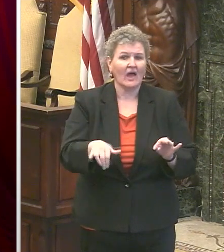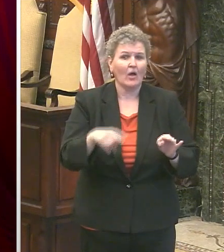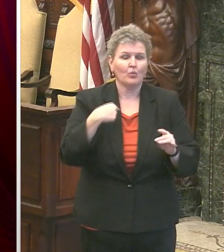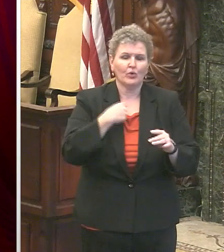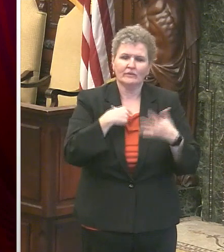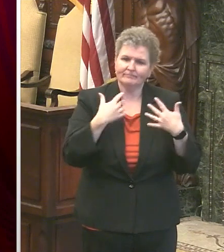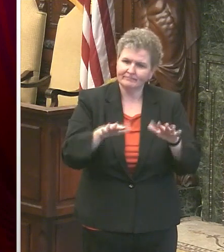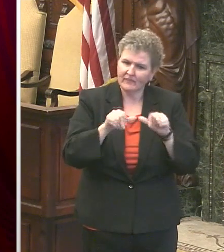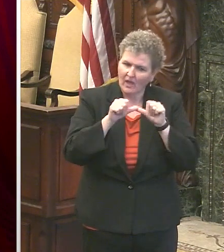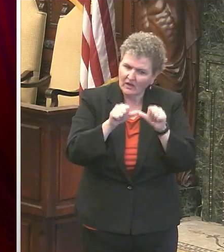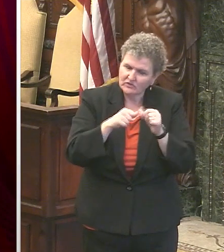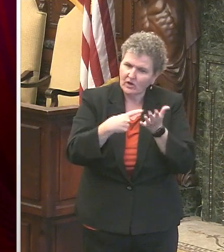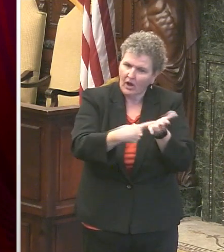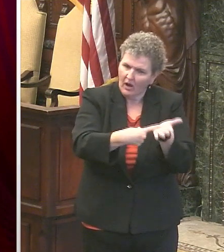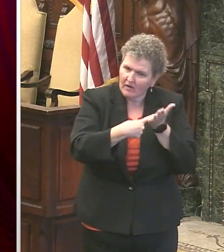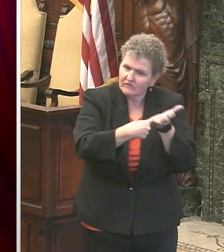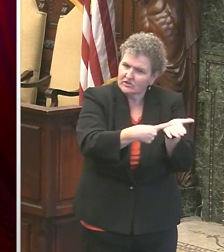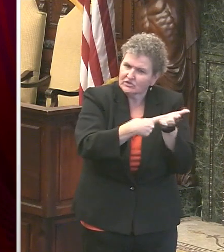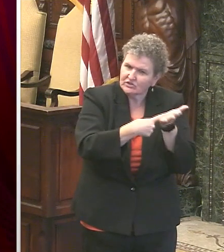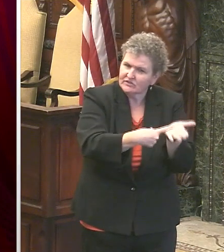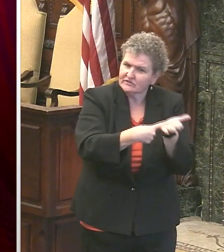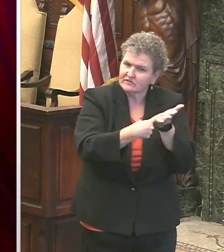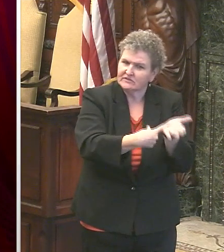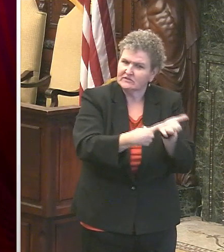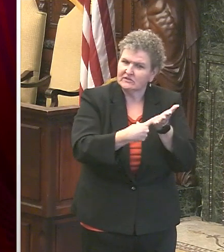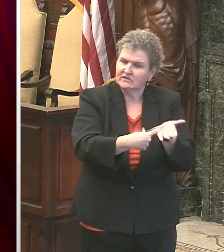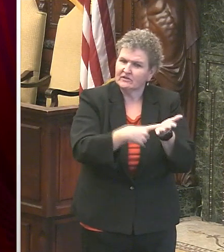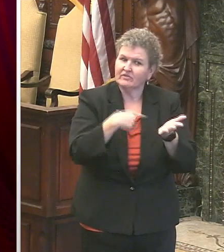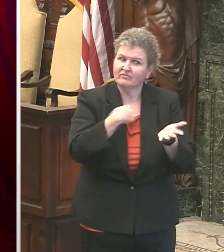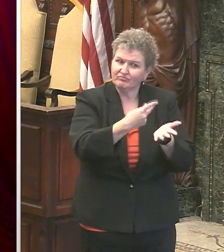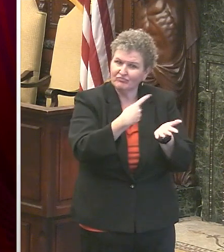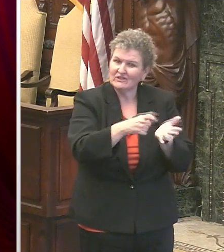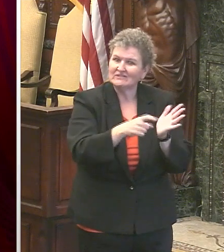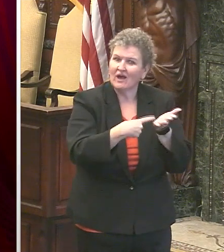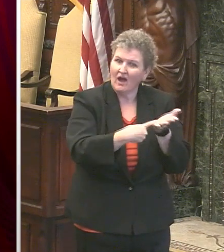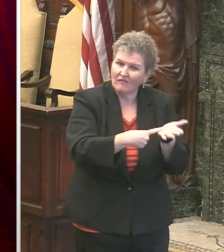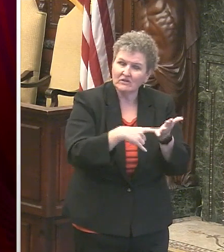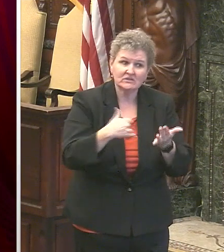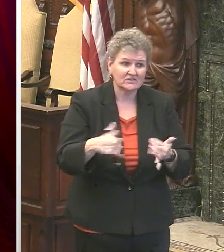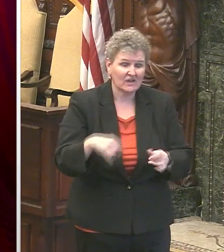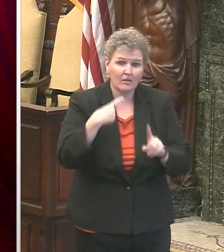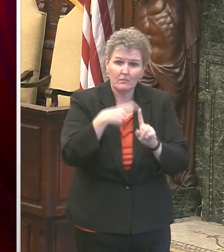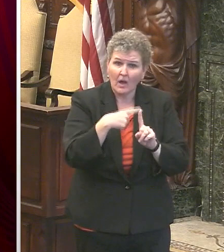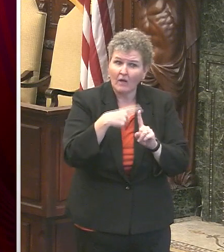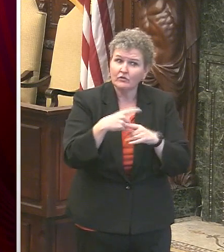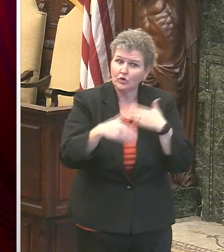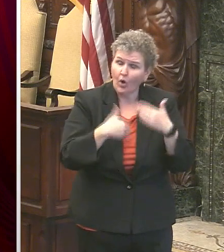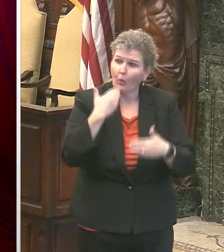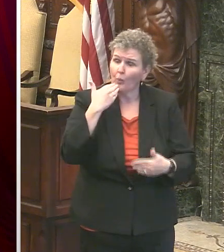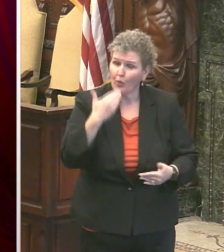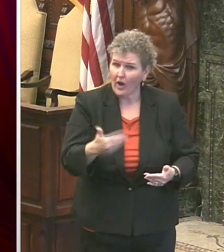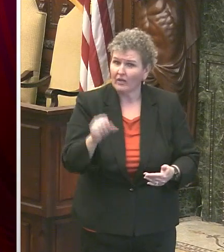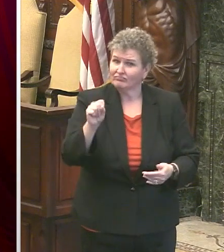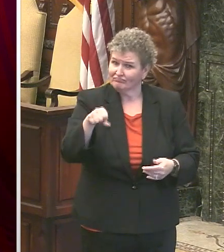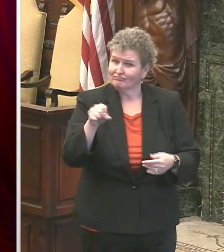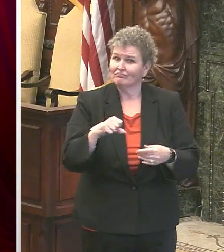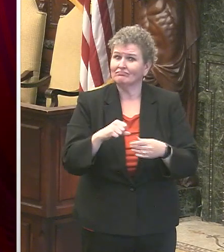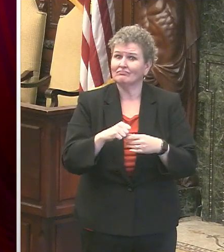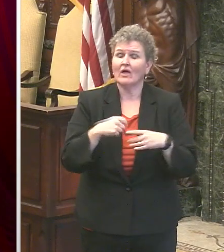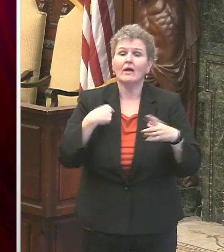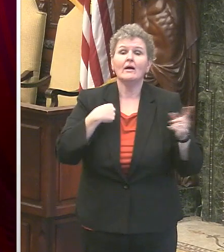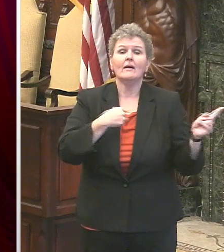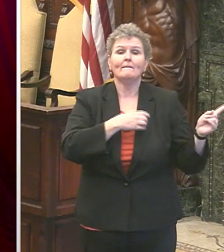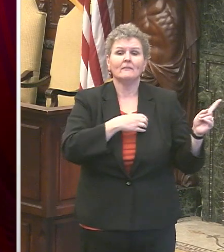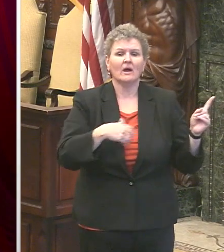in conversation and that the conversations are very positive and going very well. Matter of fact, I